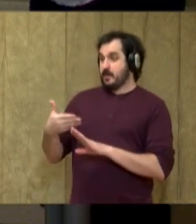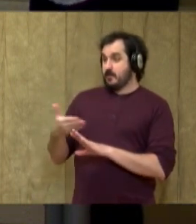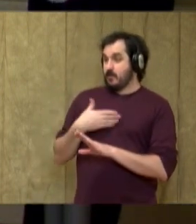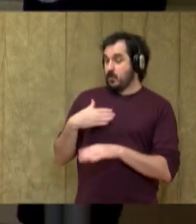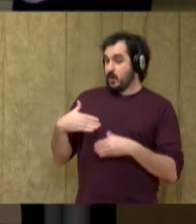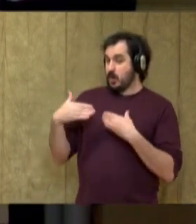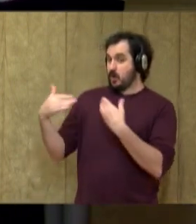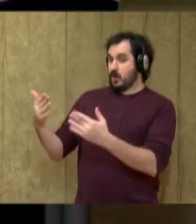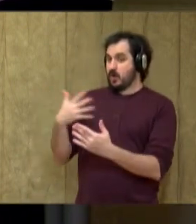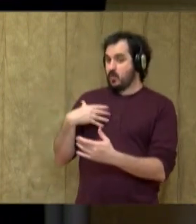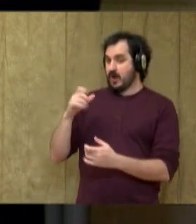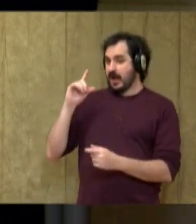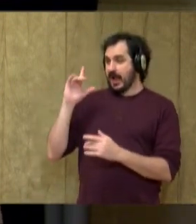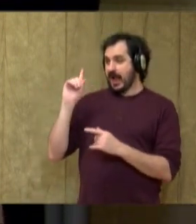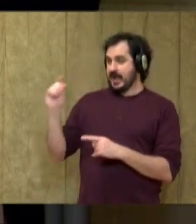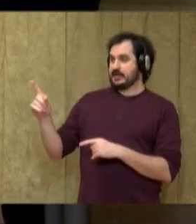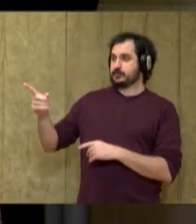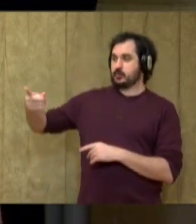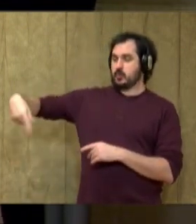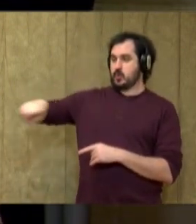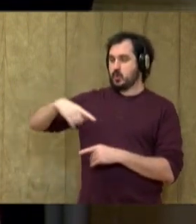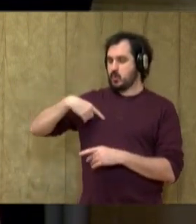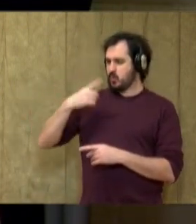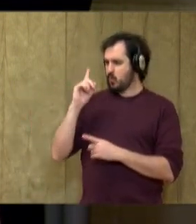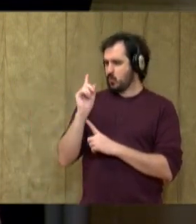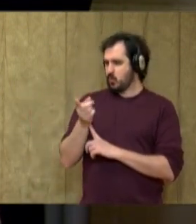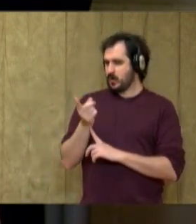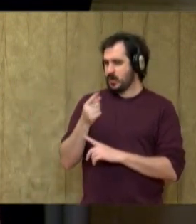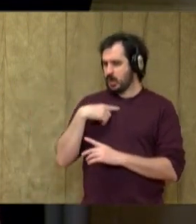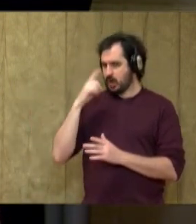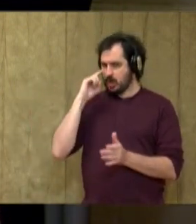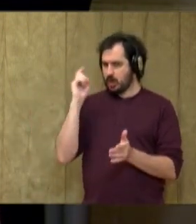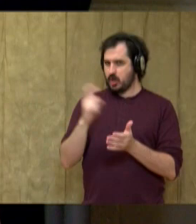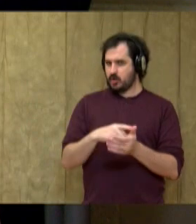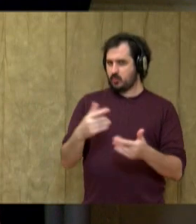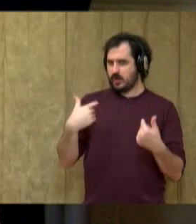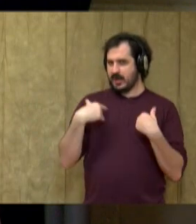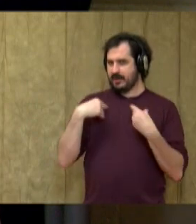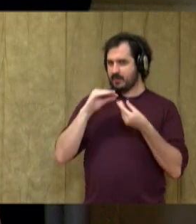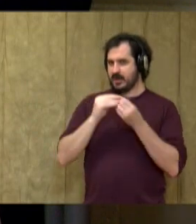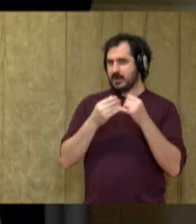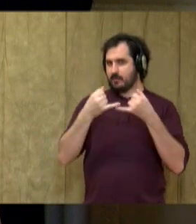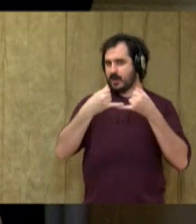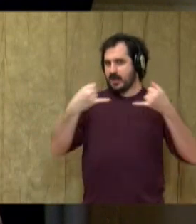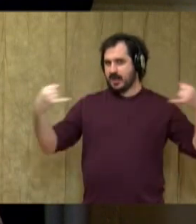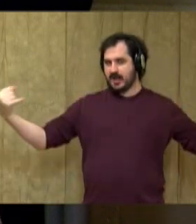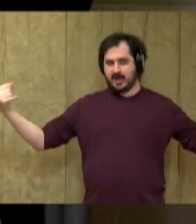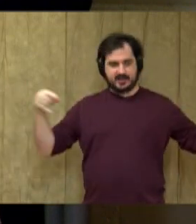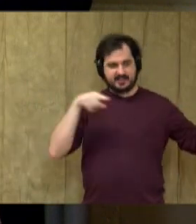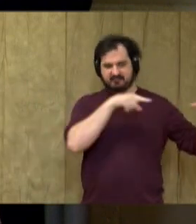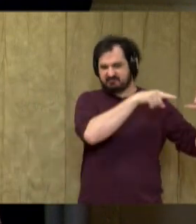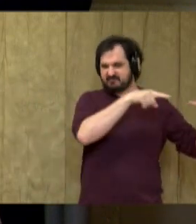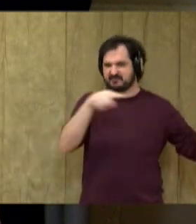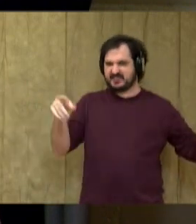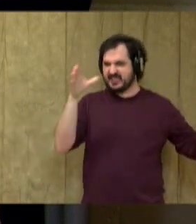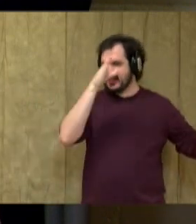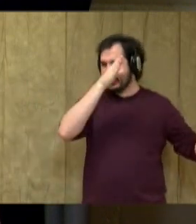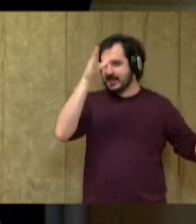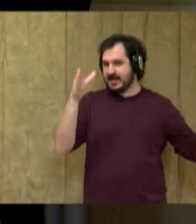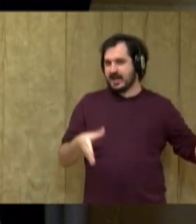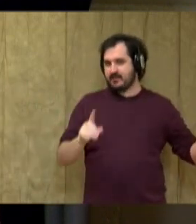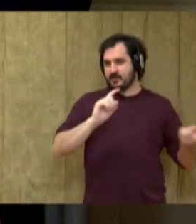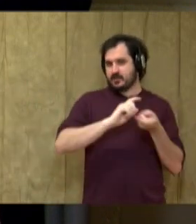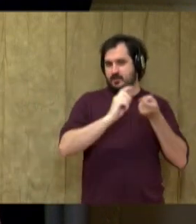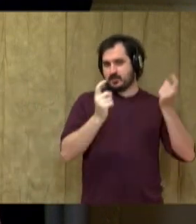second. Notice that we have a number line, and the number line never changes. It's the same size.